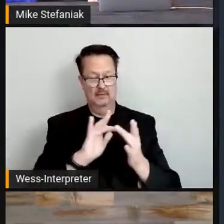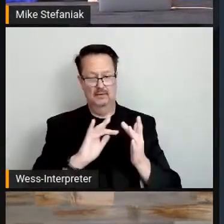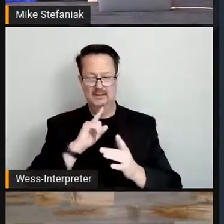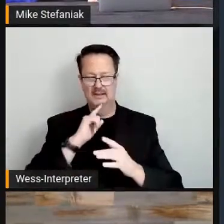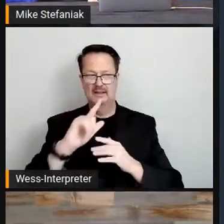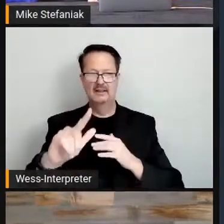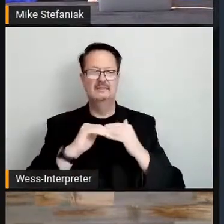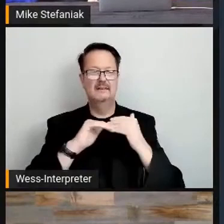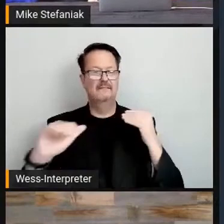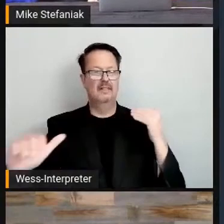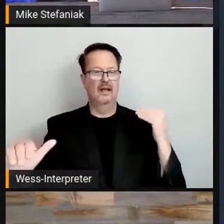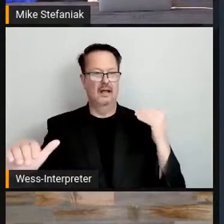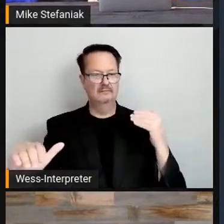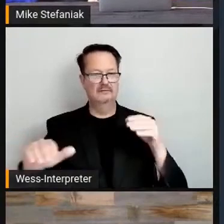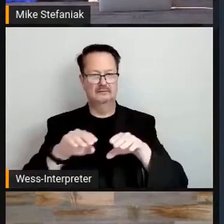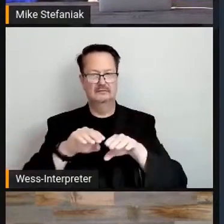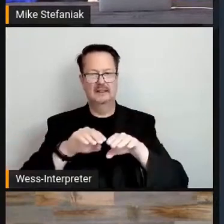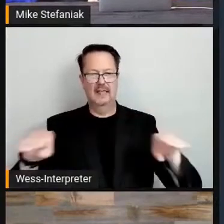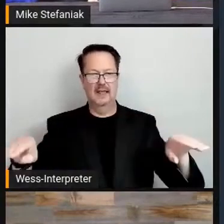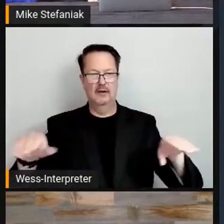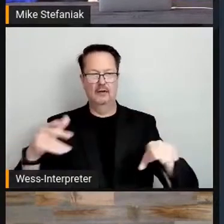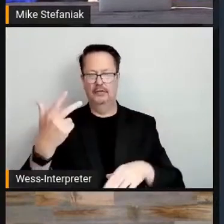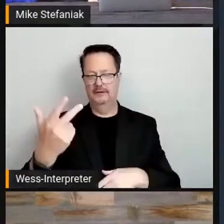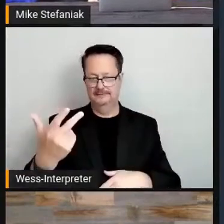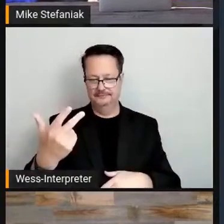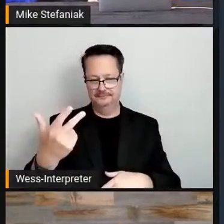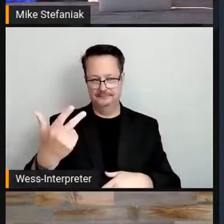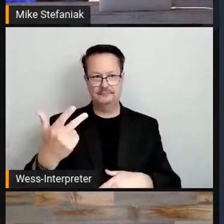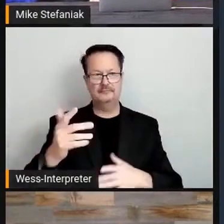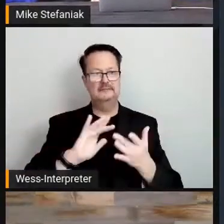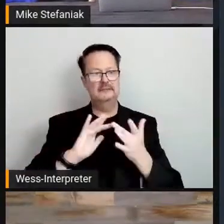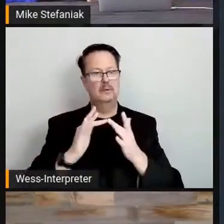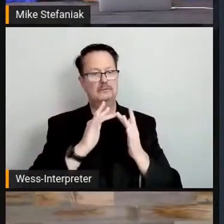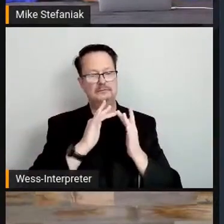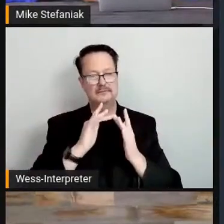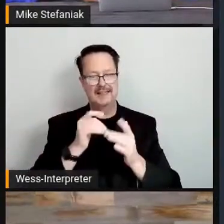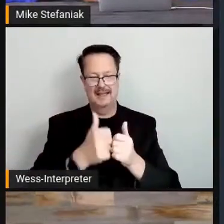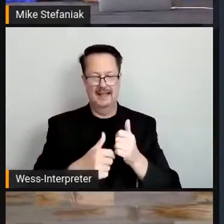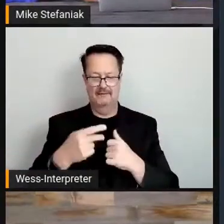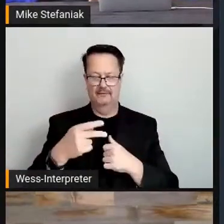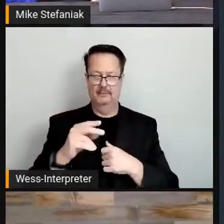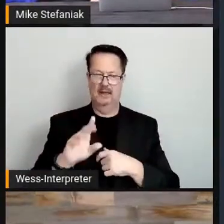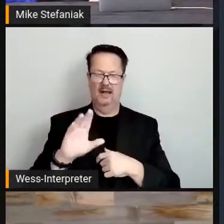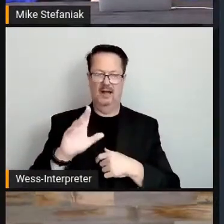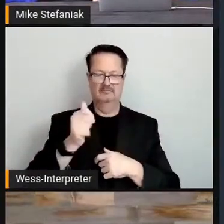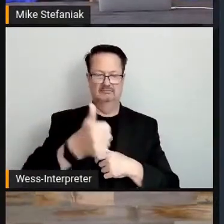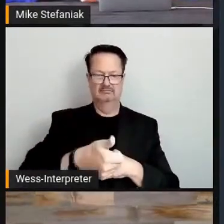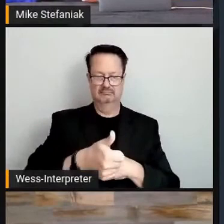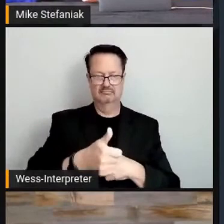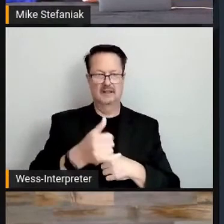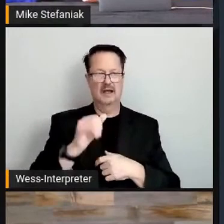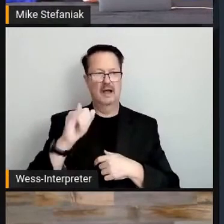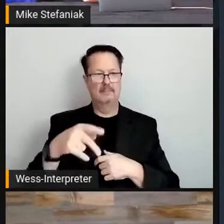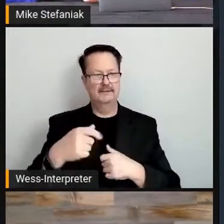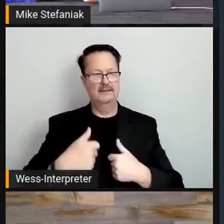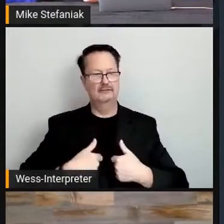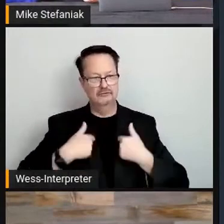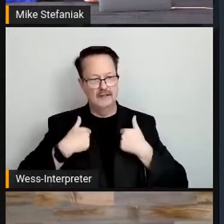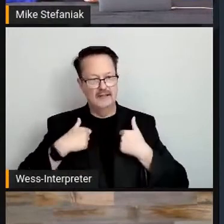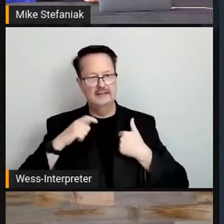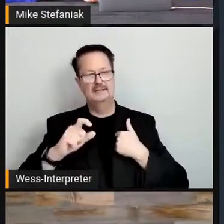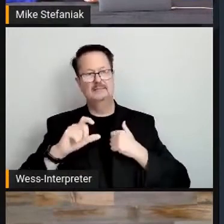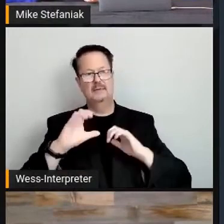flat layer 3 network where every pod gets its own IP address, and pods have to be able to communicate to each other